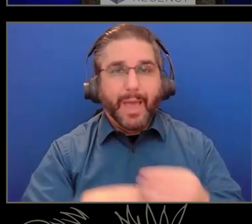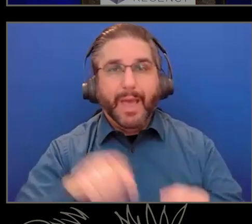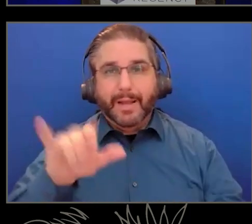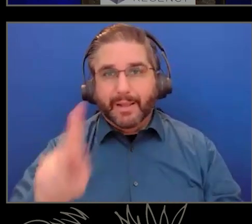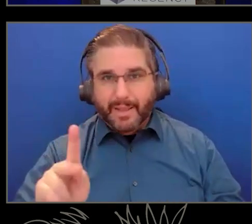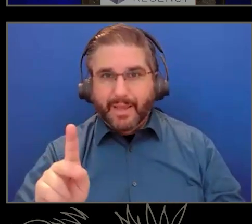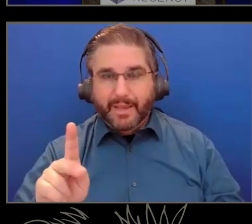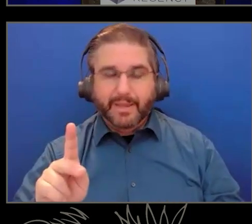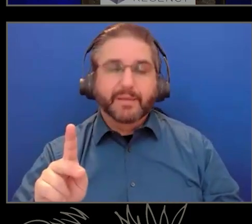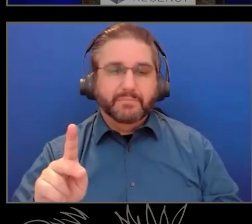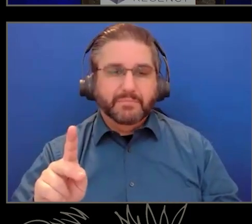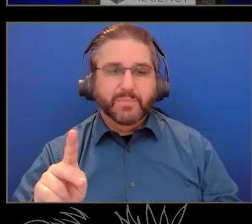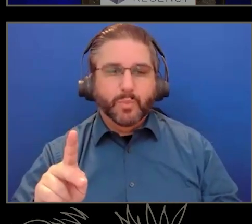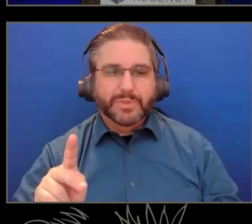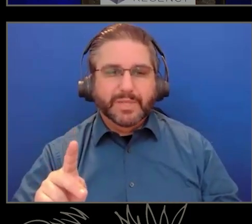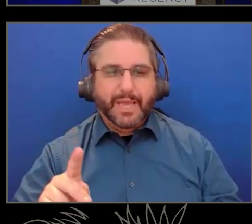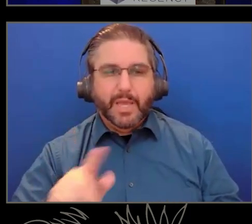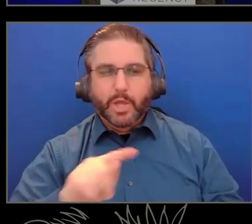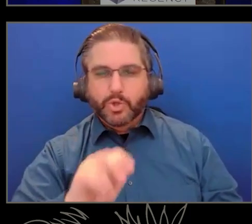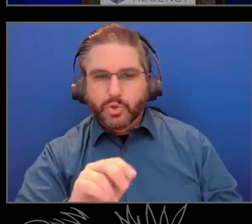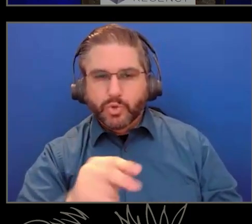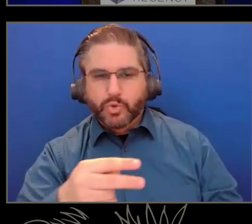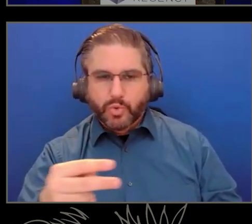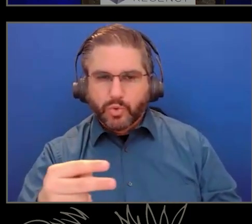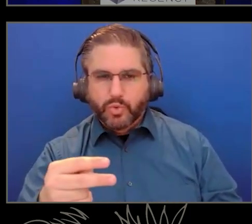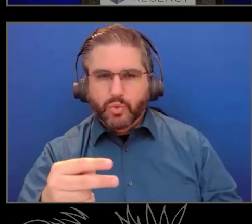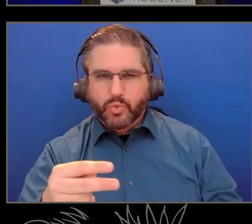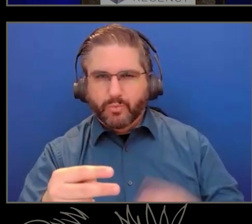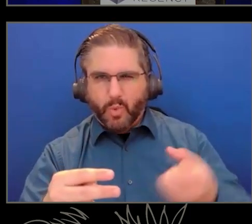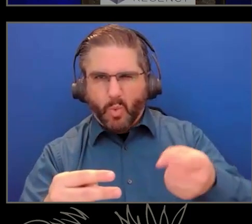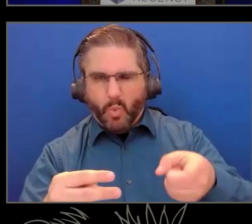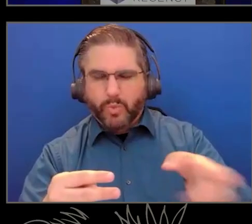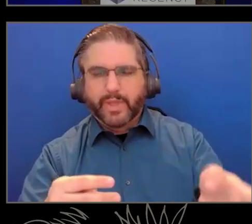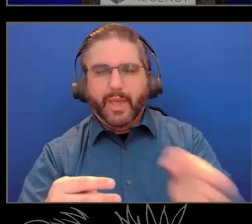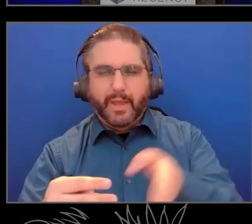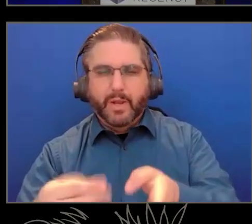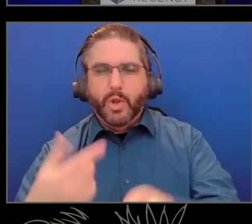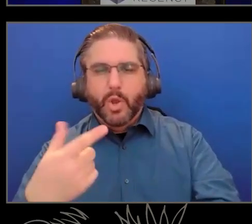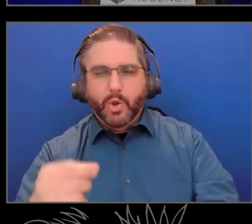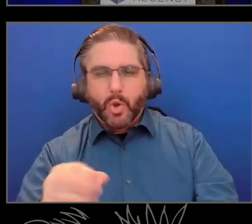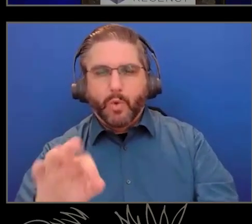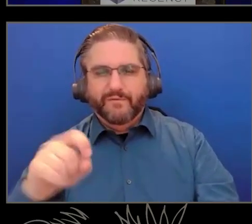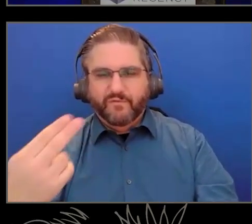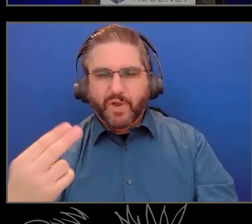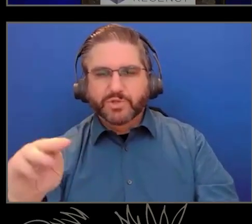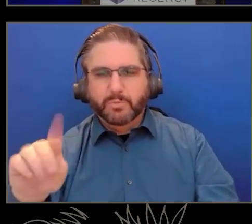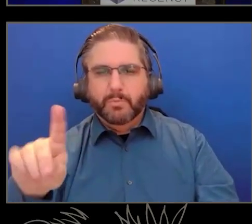and we'll say we'll add that in a second. We're going to say go French mode.